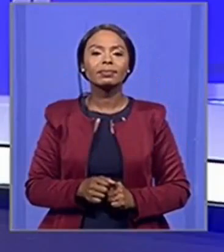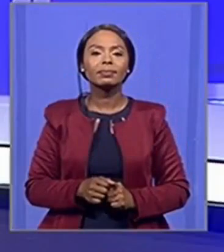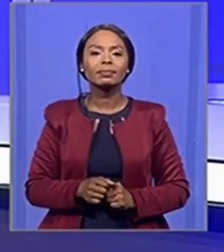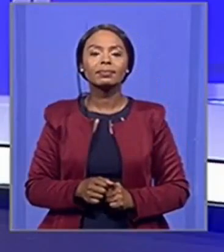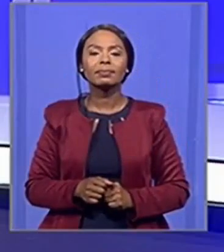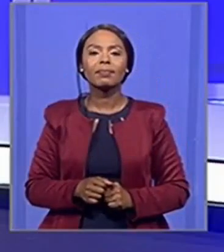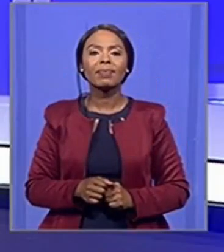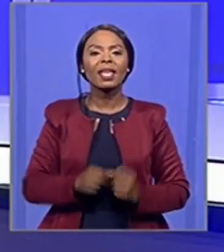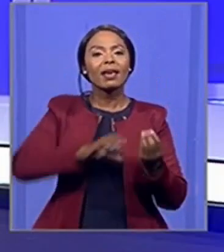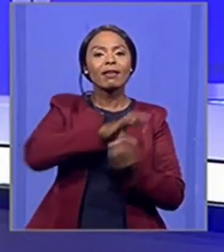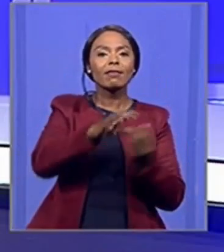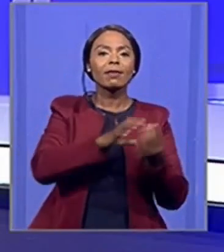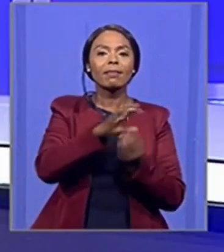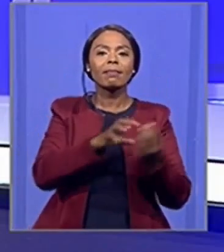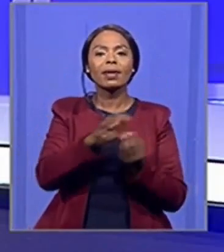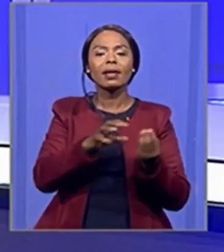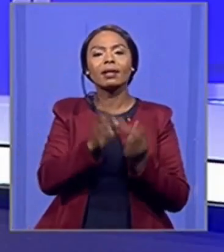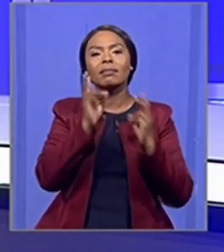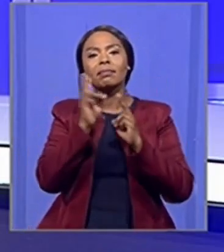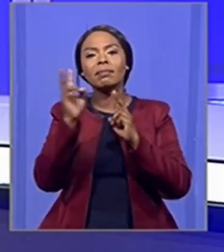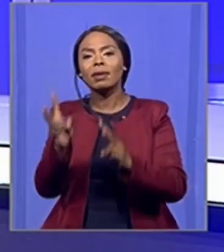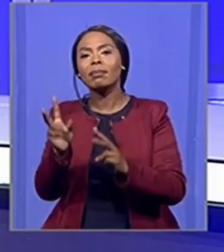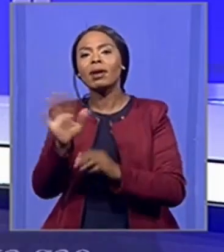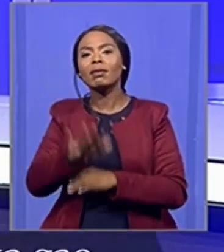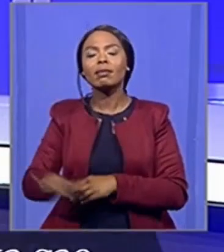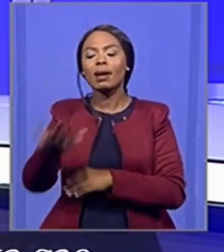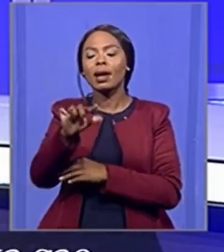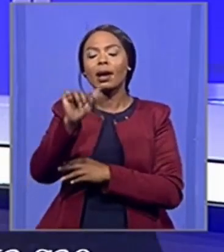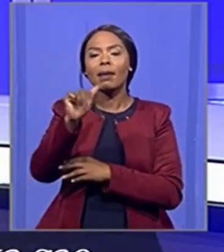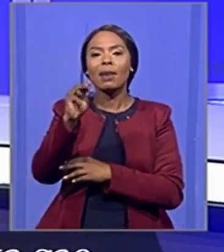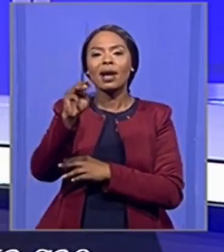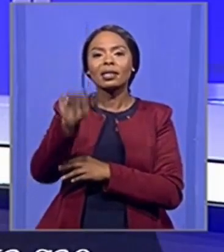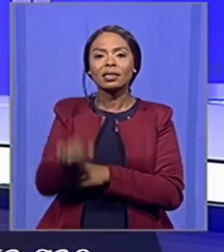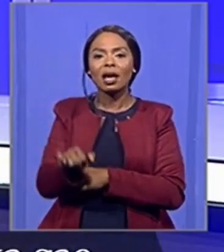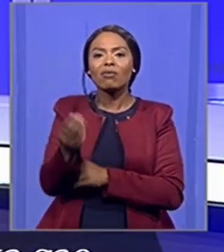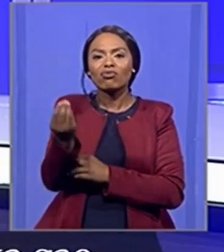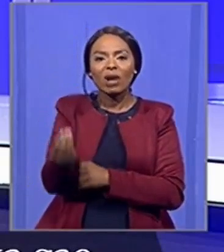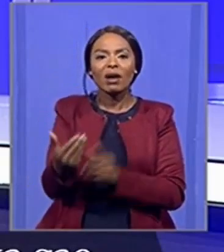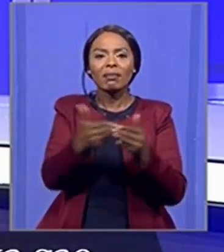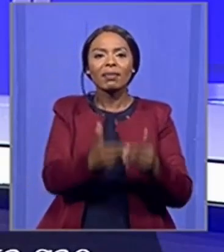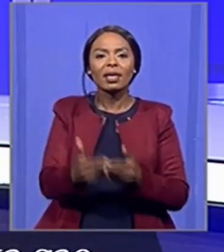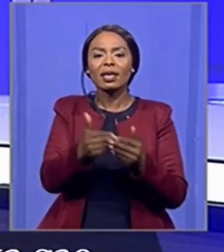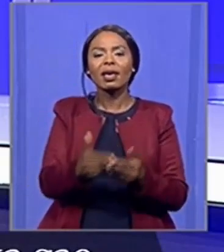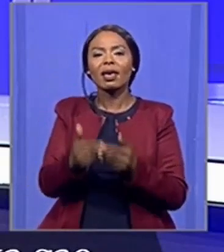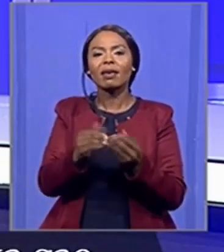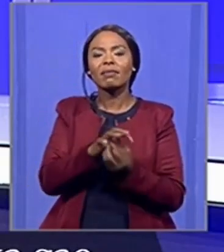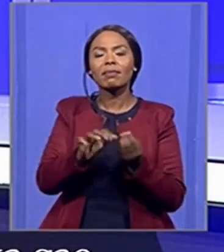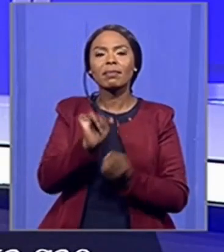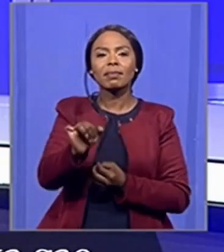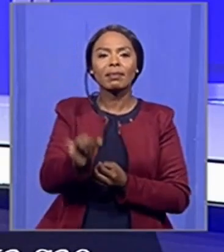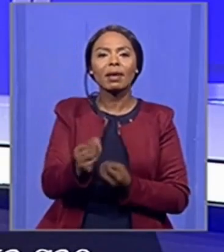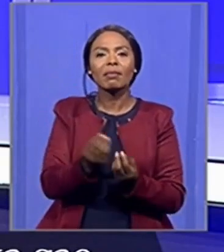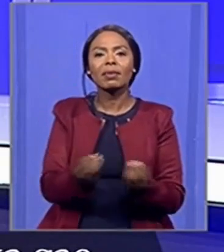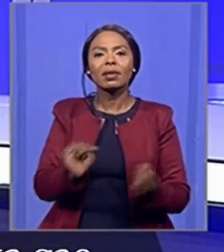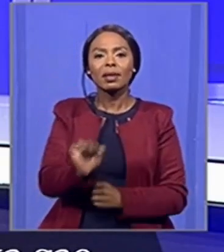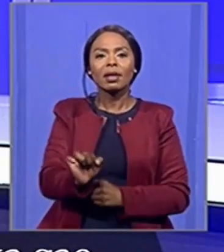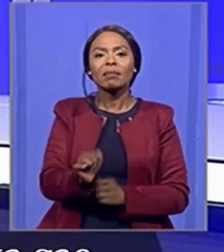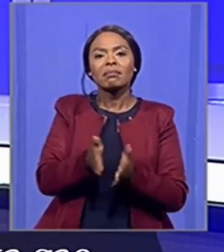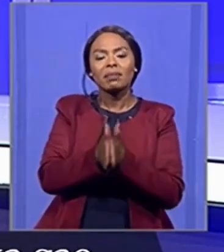Lapa leo le eteletše go pele ke ngwana motseng wa Gamaja ka ntle ga Polokwane ka Limpopo le kgopela ngwako